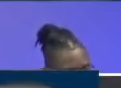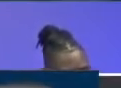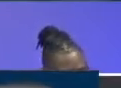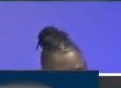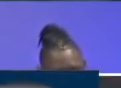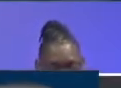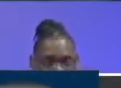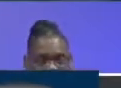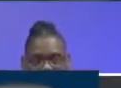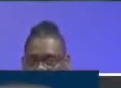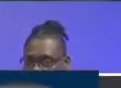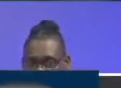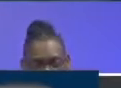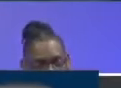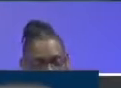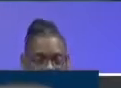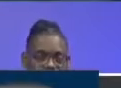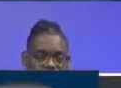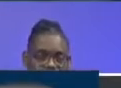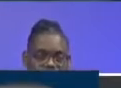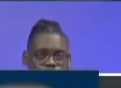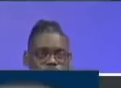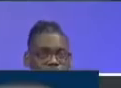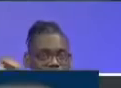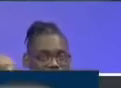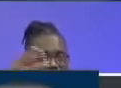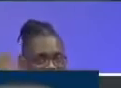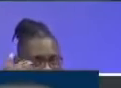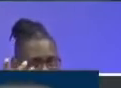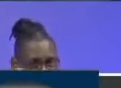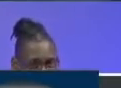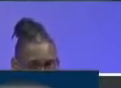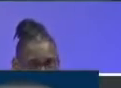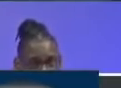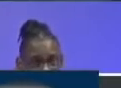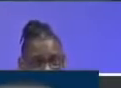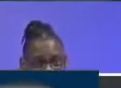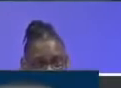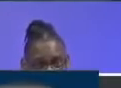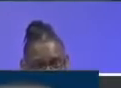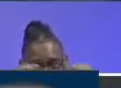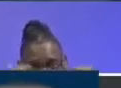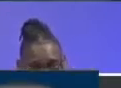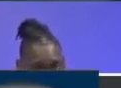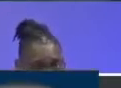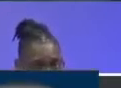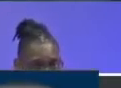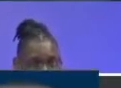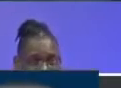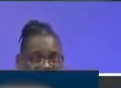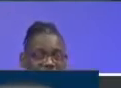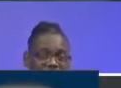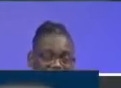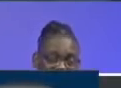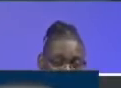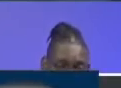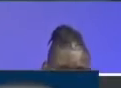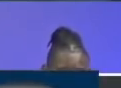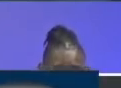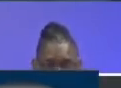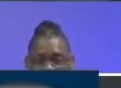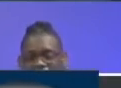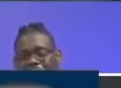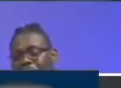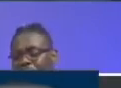the ambulance system, human resources and equipment, continue to be stretched. Our rolling average for ambulance usage is now